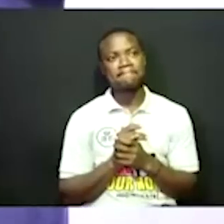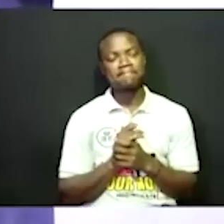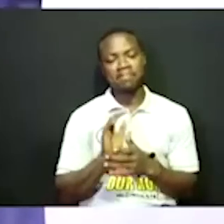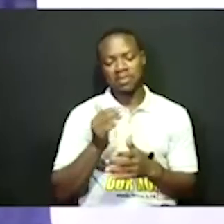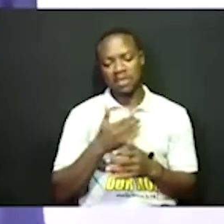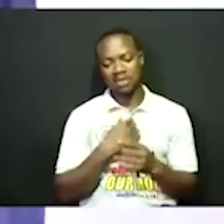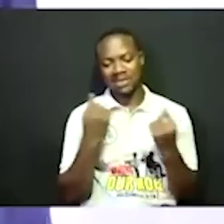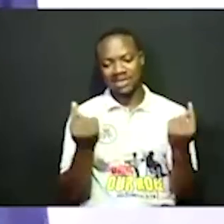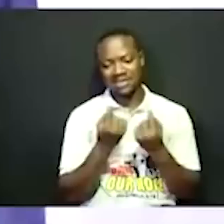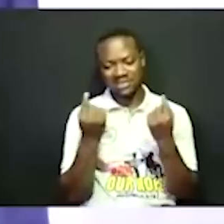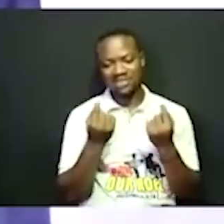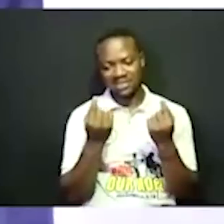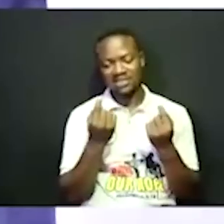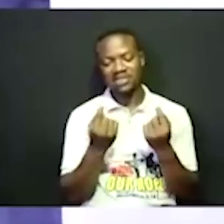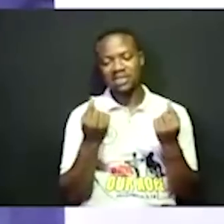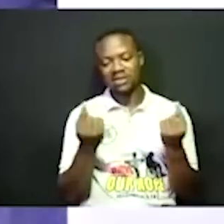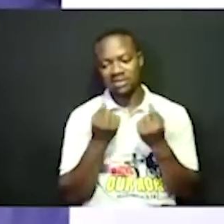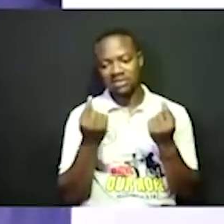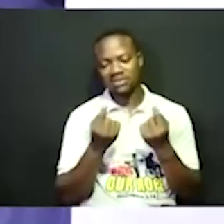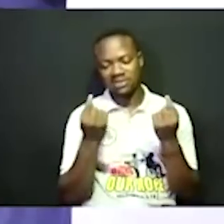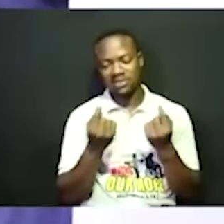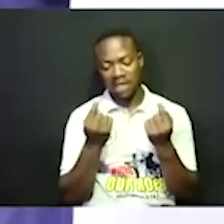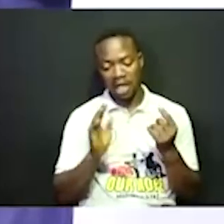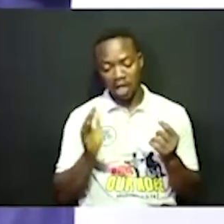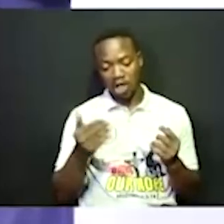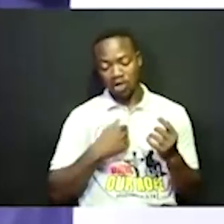sins testify against us.